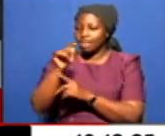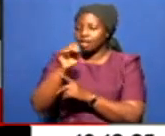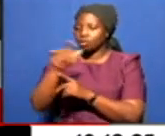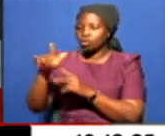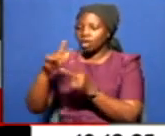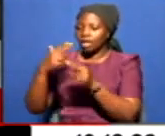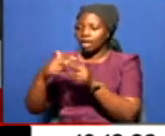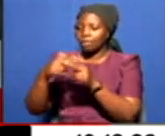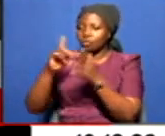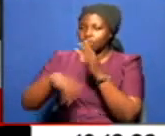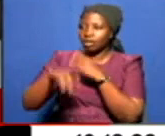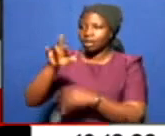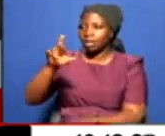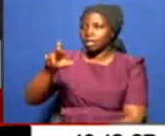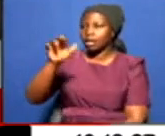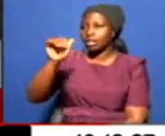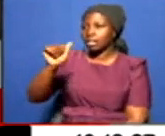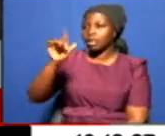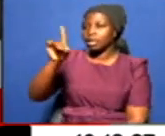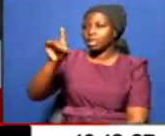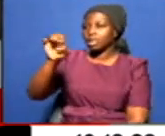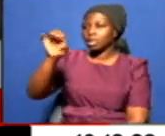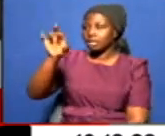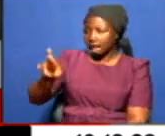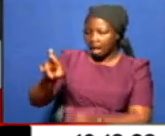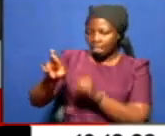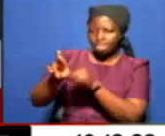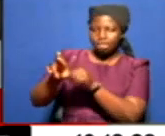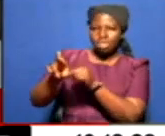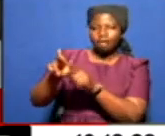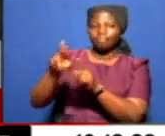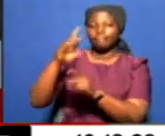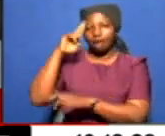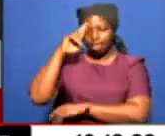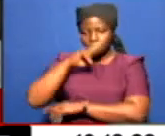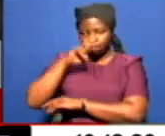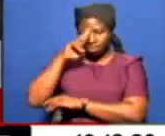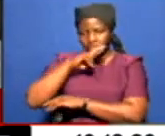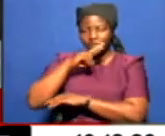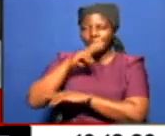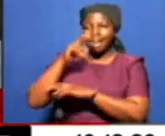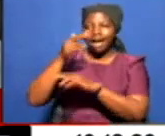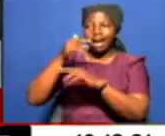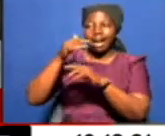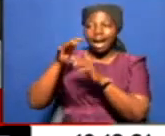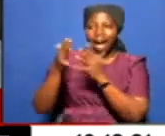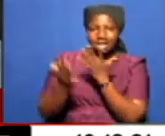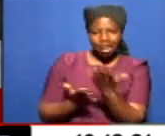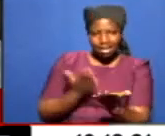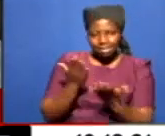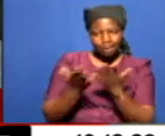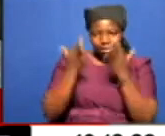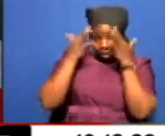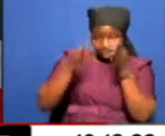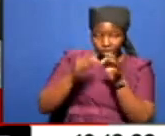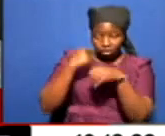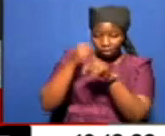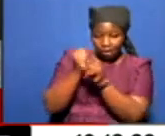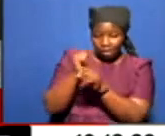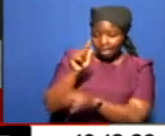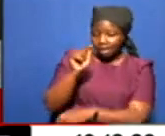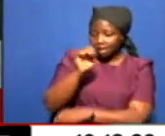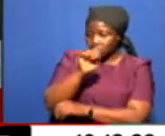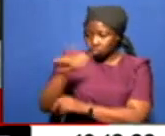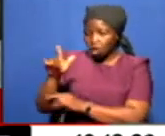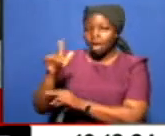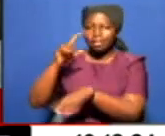is R-A-D-A-R. Mm-hmm. It's a risk assessment decision-making tool. So, of course, when we get